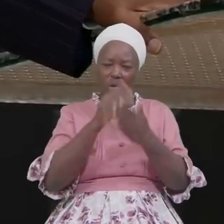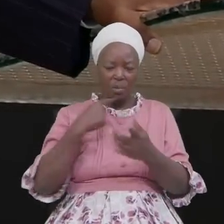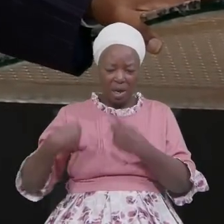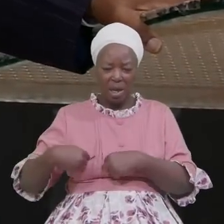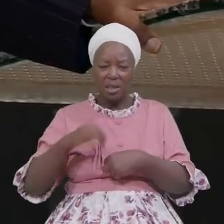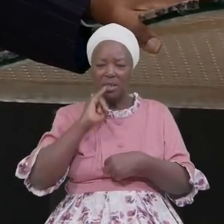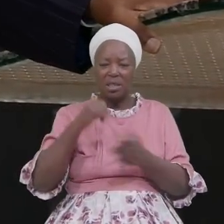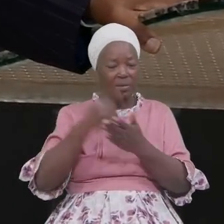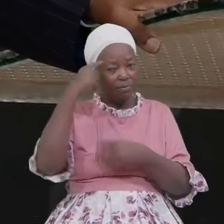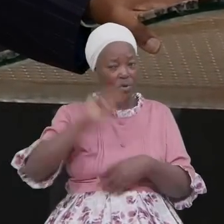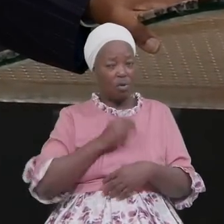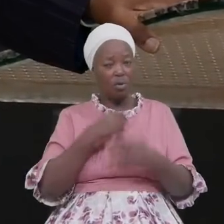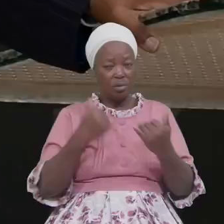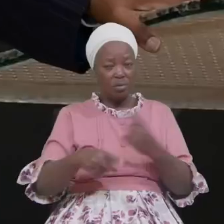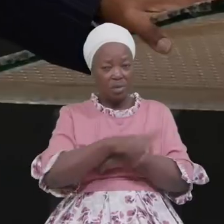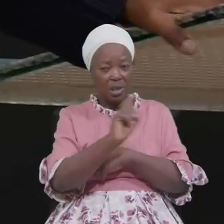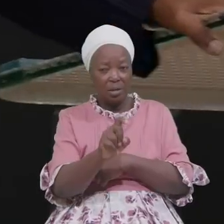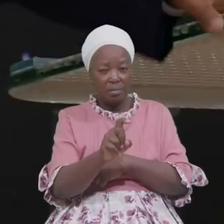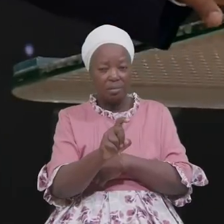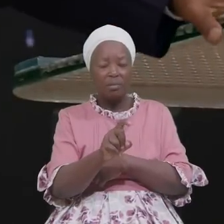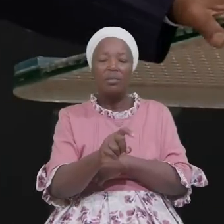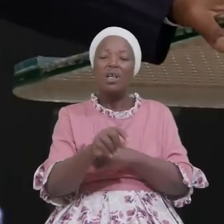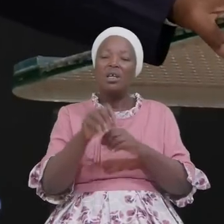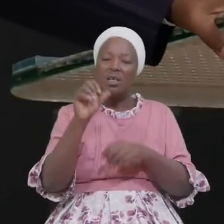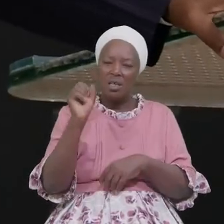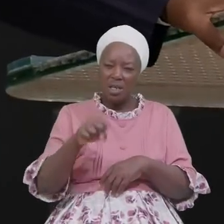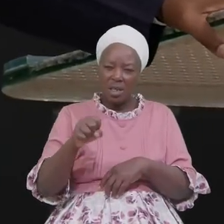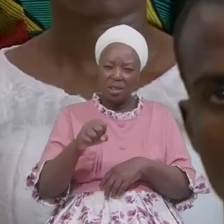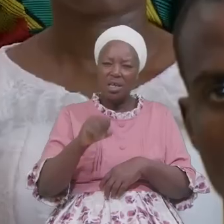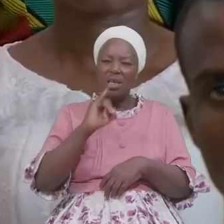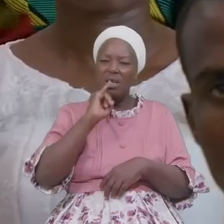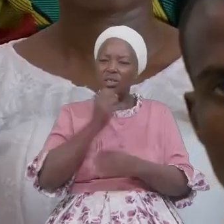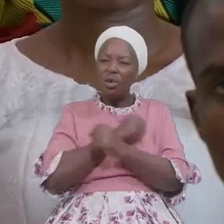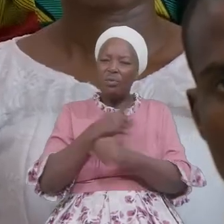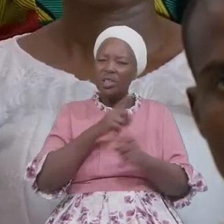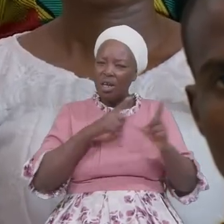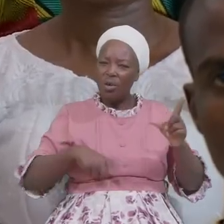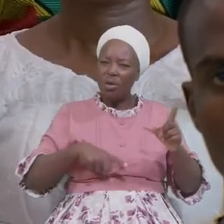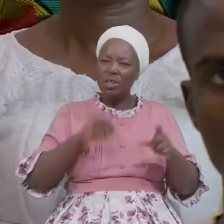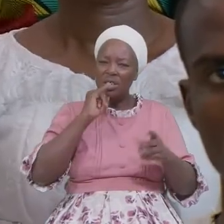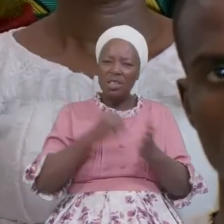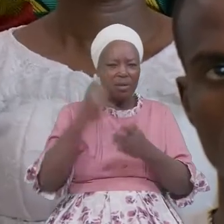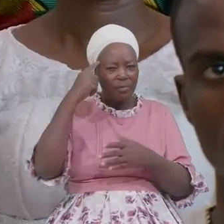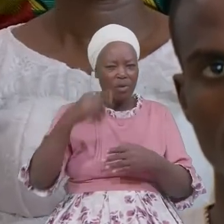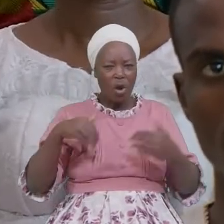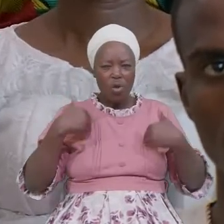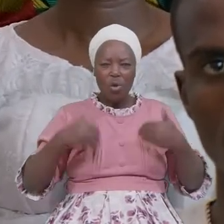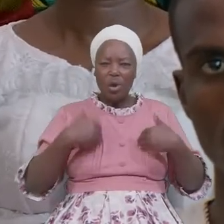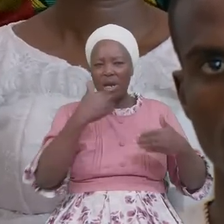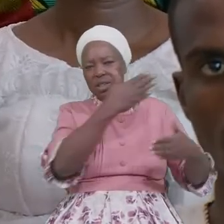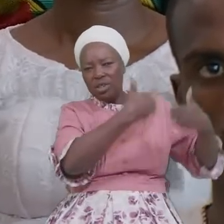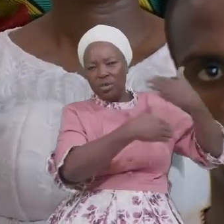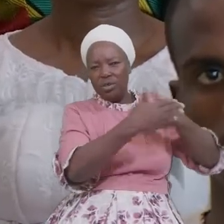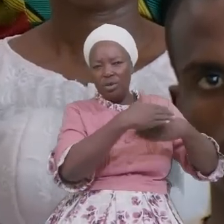Is it loving the Lord? Is it for the younger generation? Is it still for the older